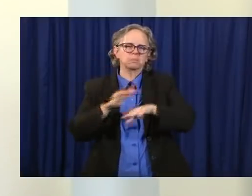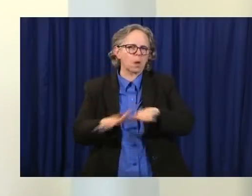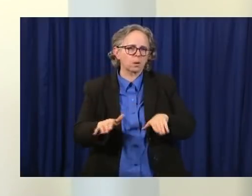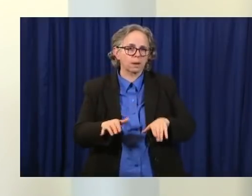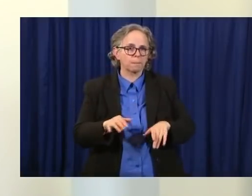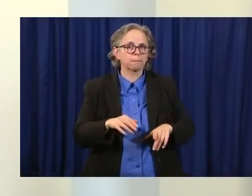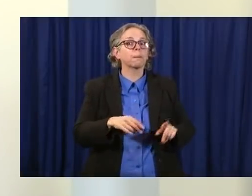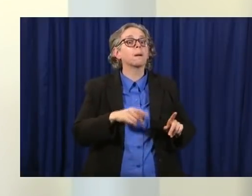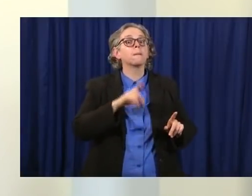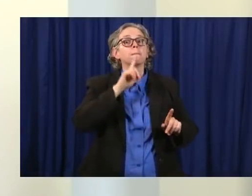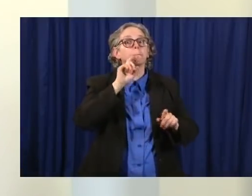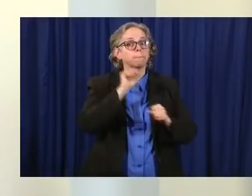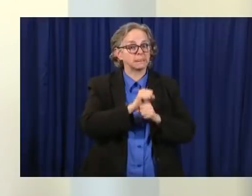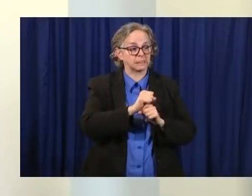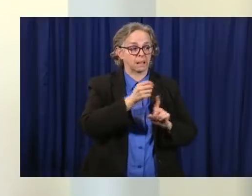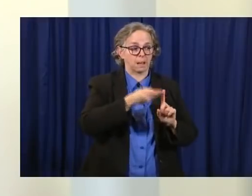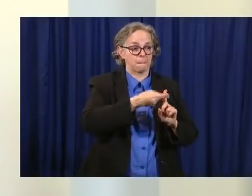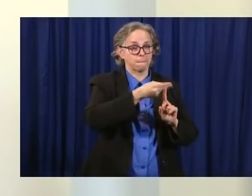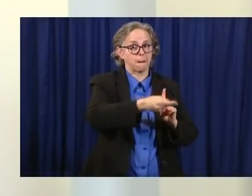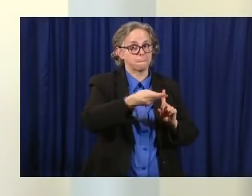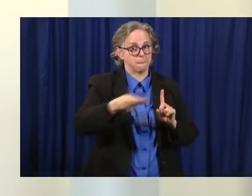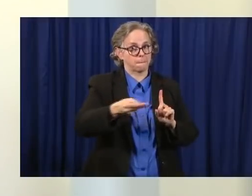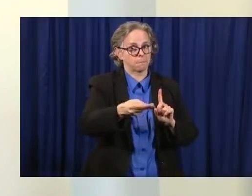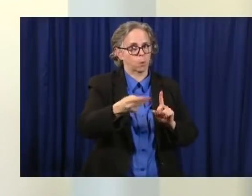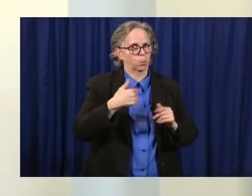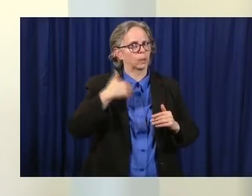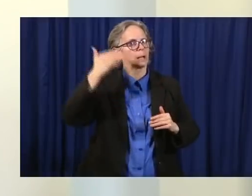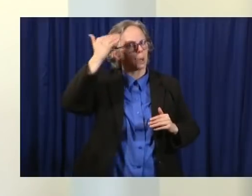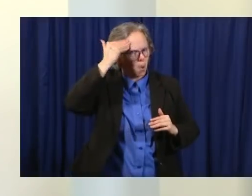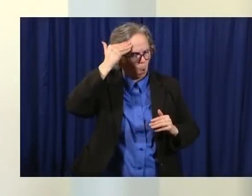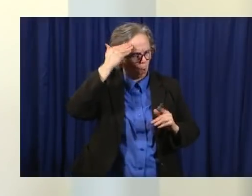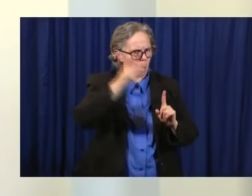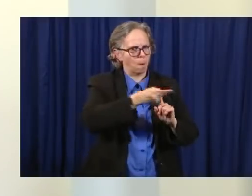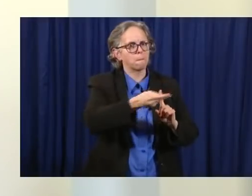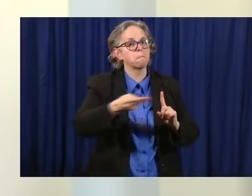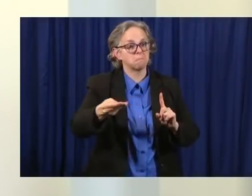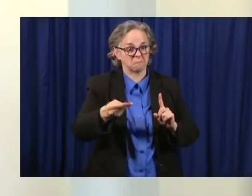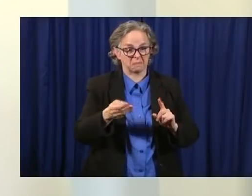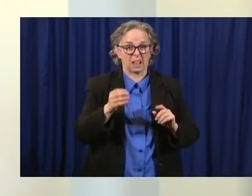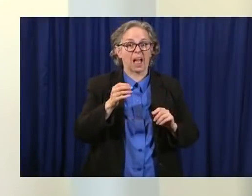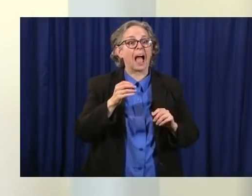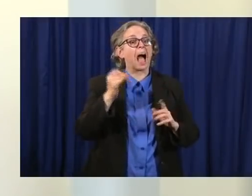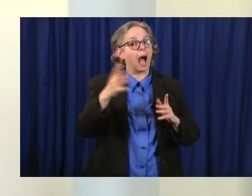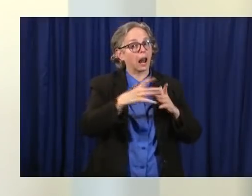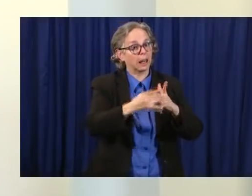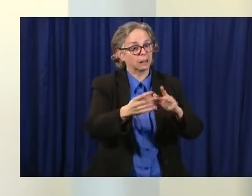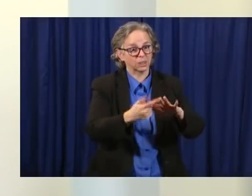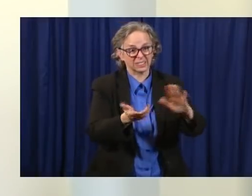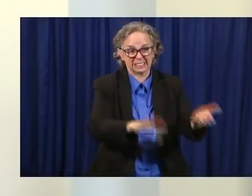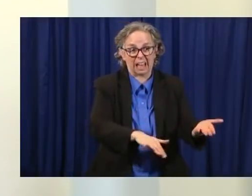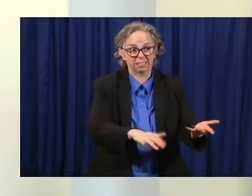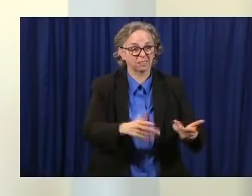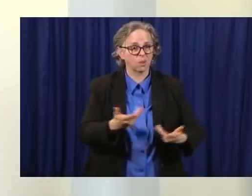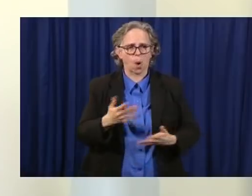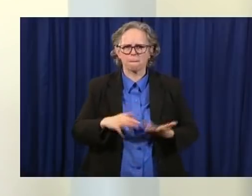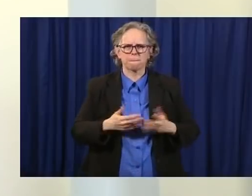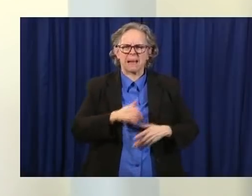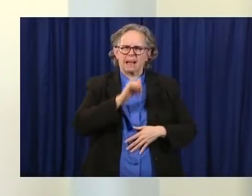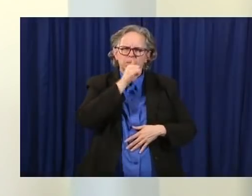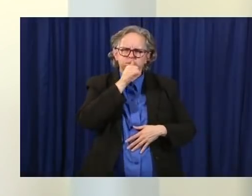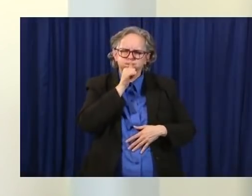on, and we see that it can be deadly or certainly cause a lot of suffering in any age group,